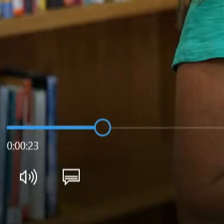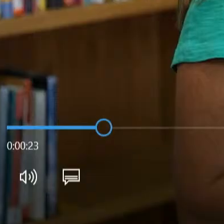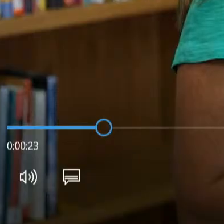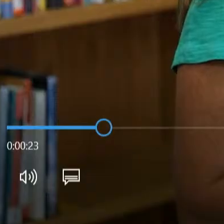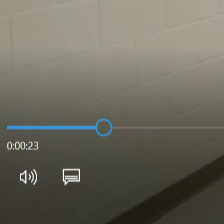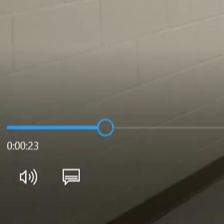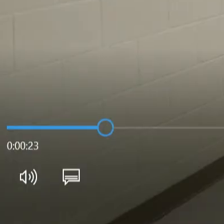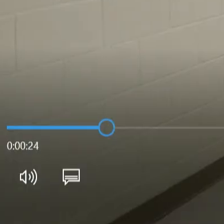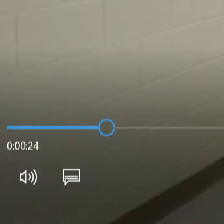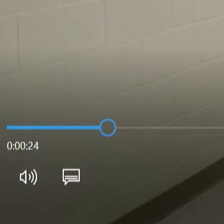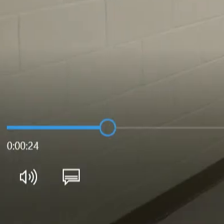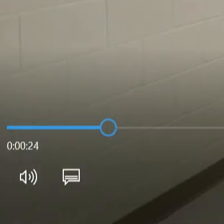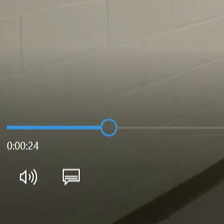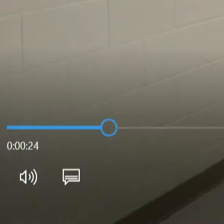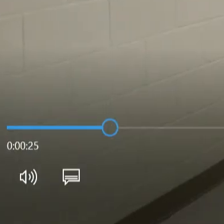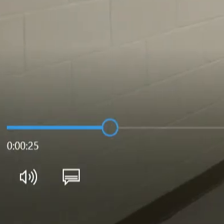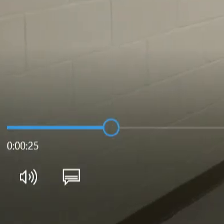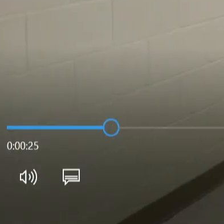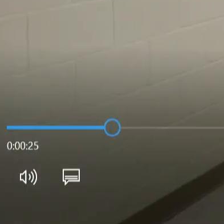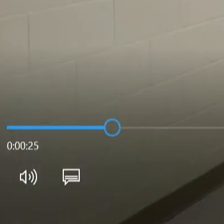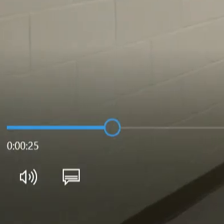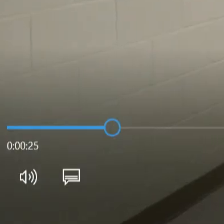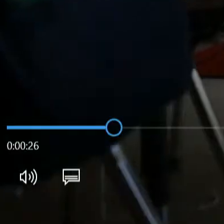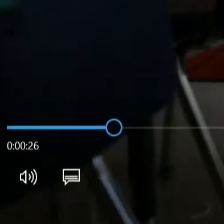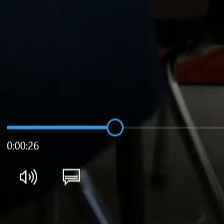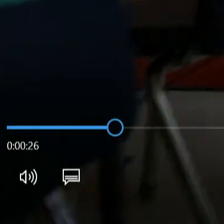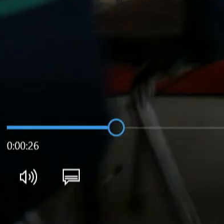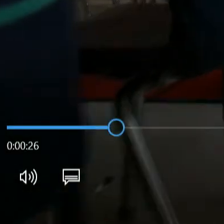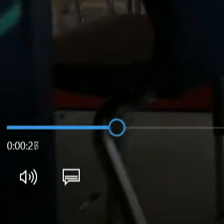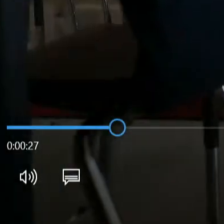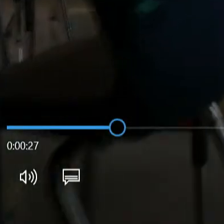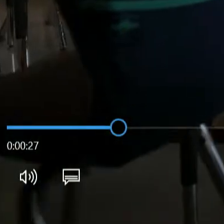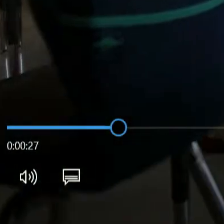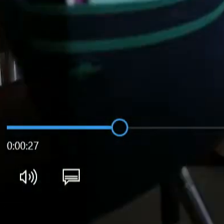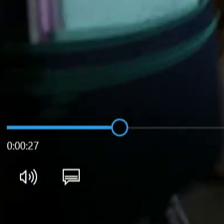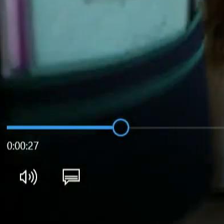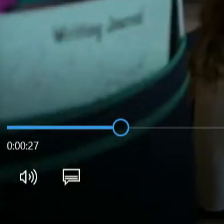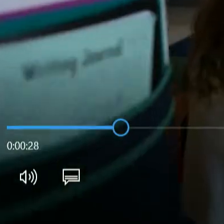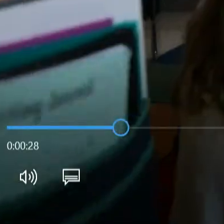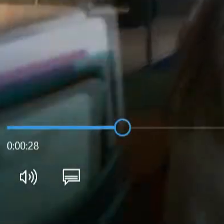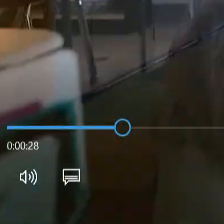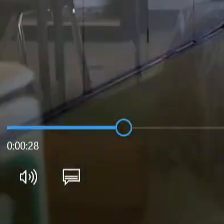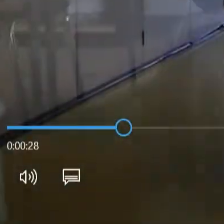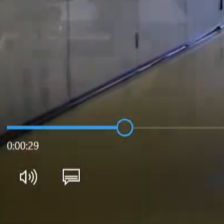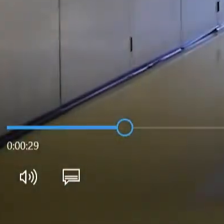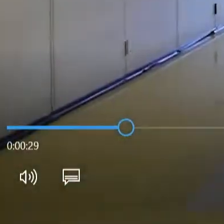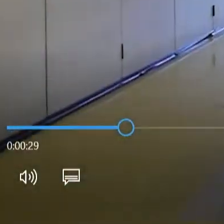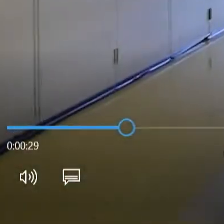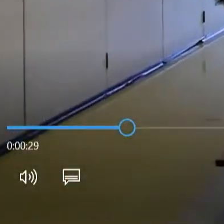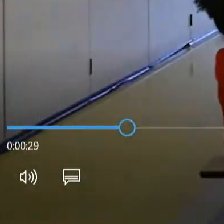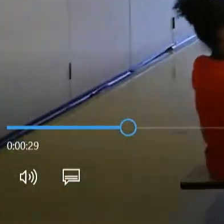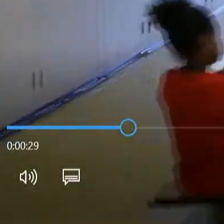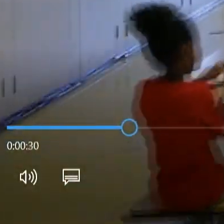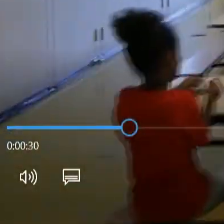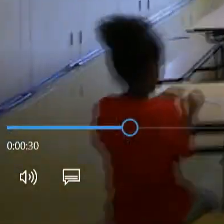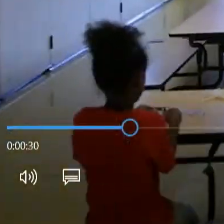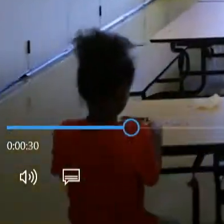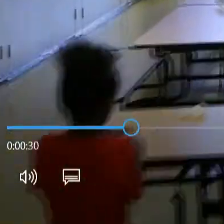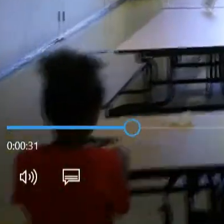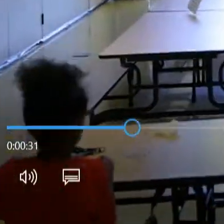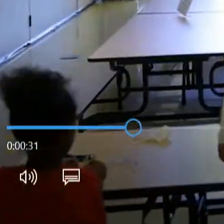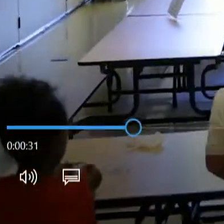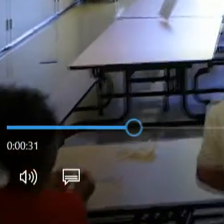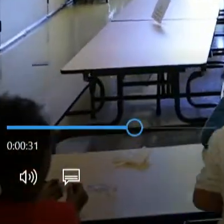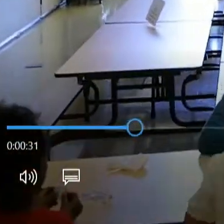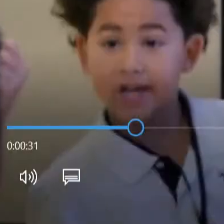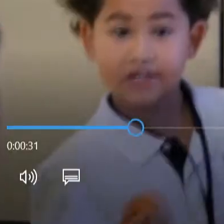right resources. Just like teachers were asking for a coach in the moment in the classroom, as an admin team, as an engaged team, as a school, we really